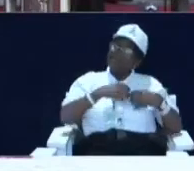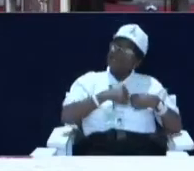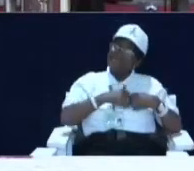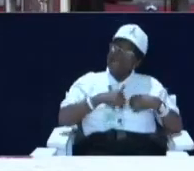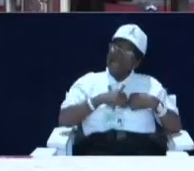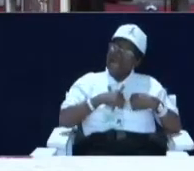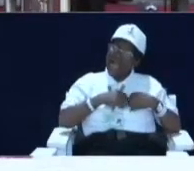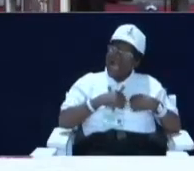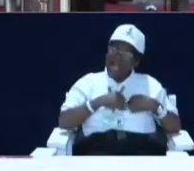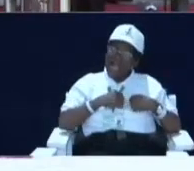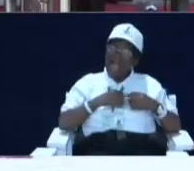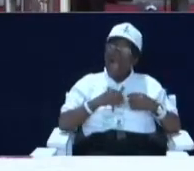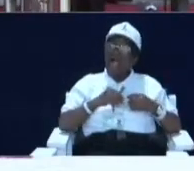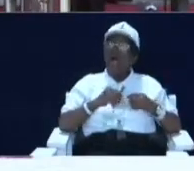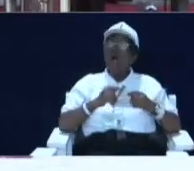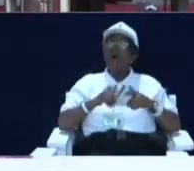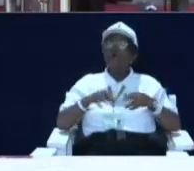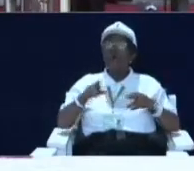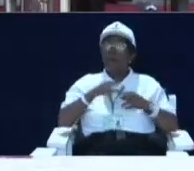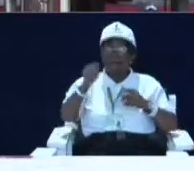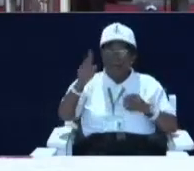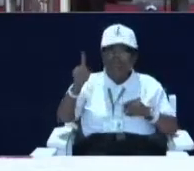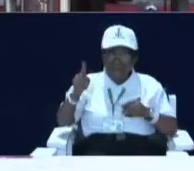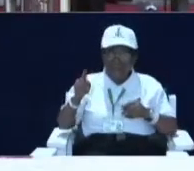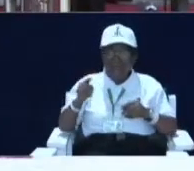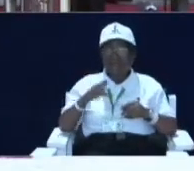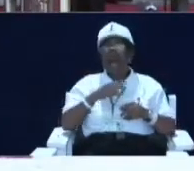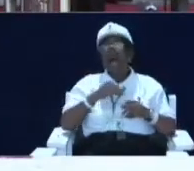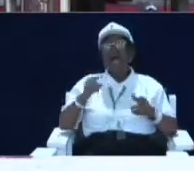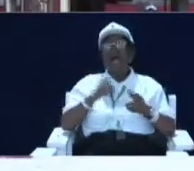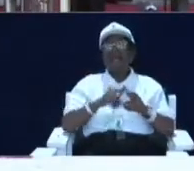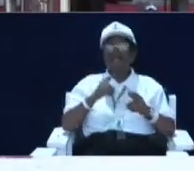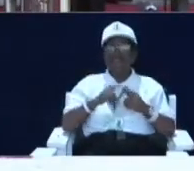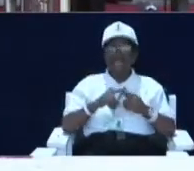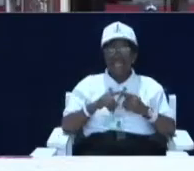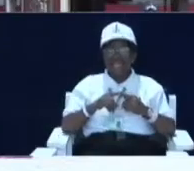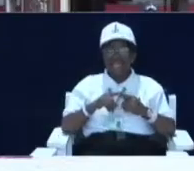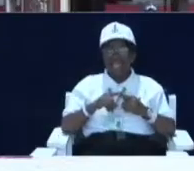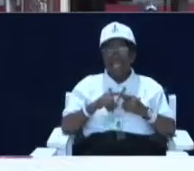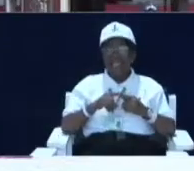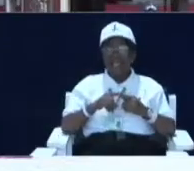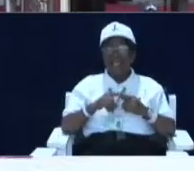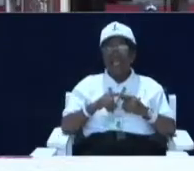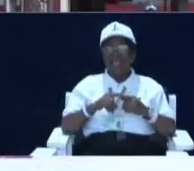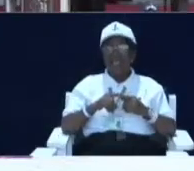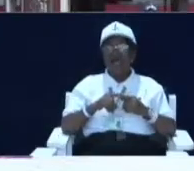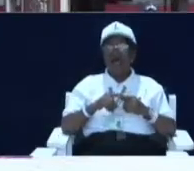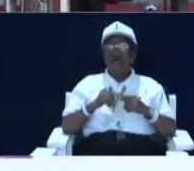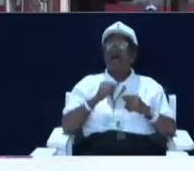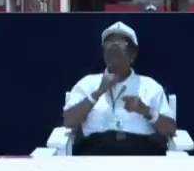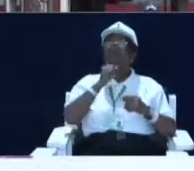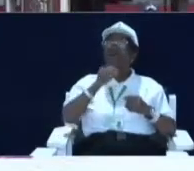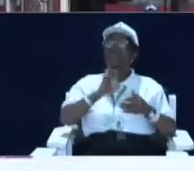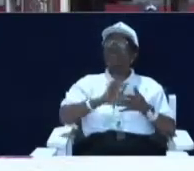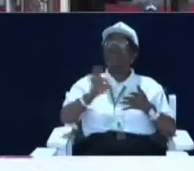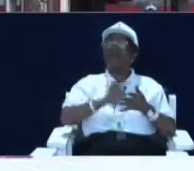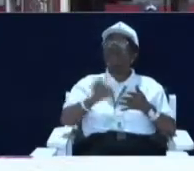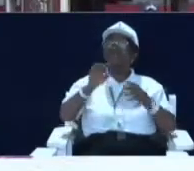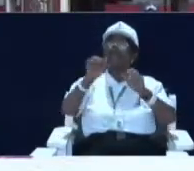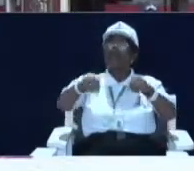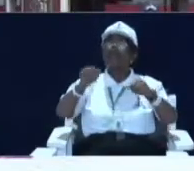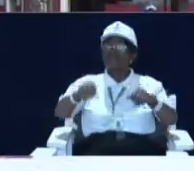antelope, robber, and then uncountable number of fowls.